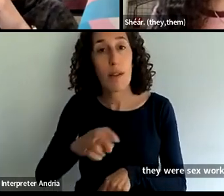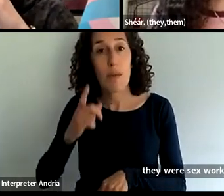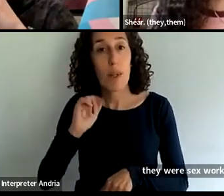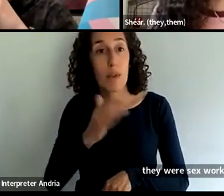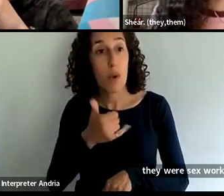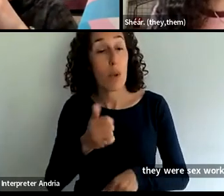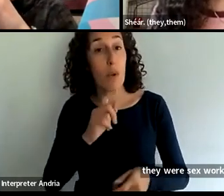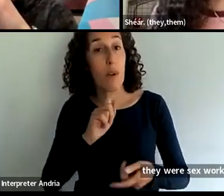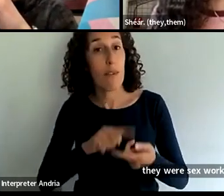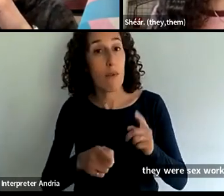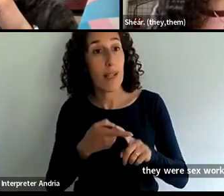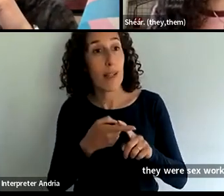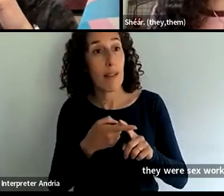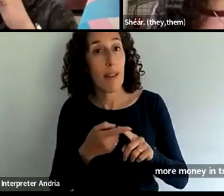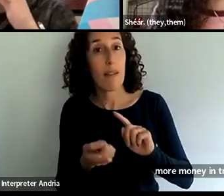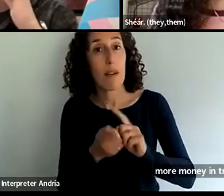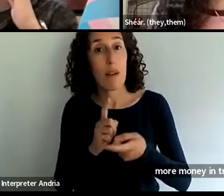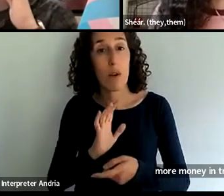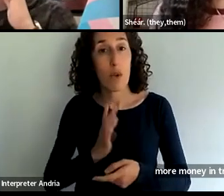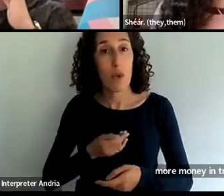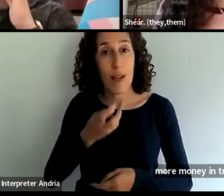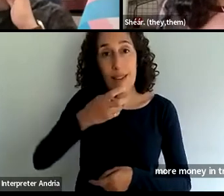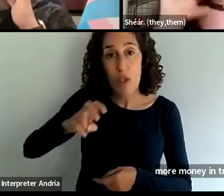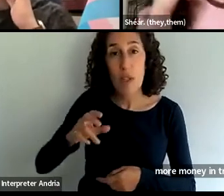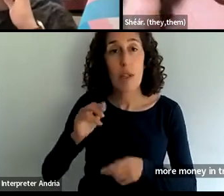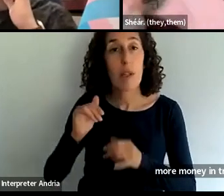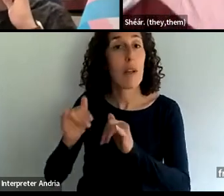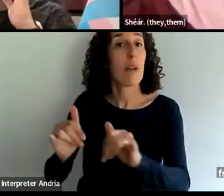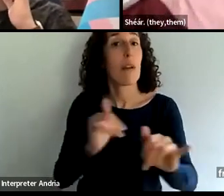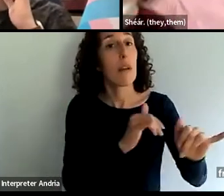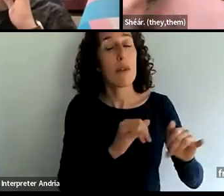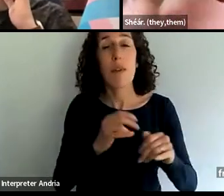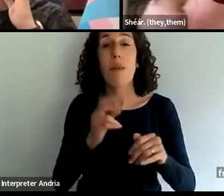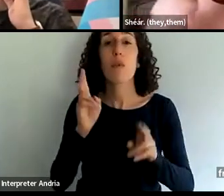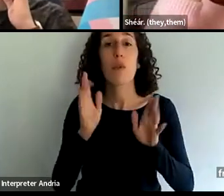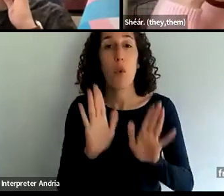together. Because you guys are the people that they're using against us.